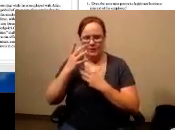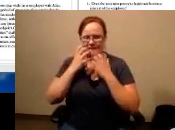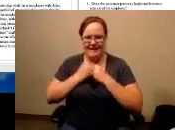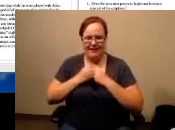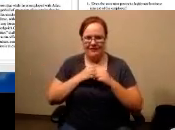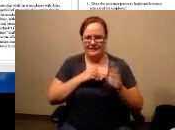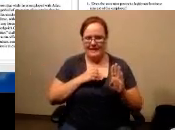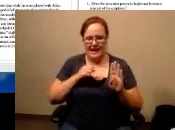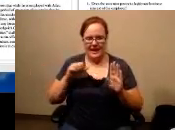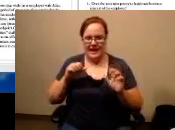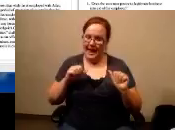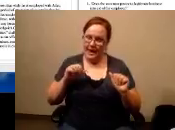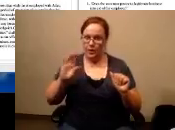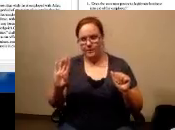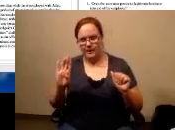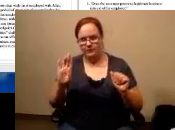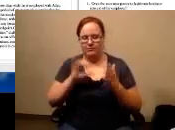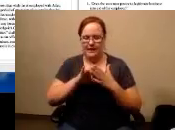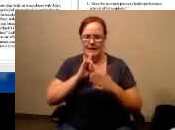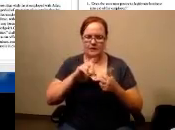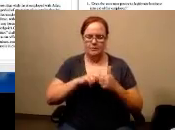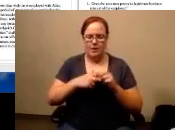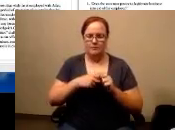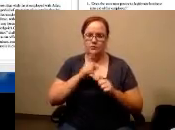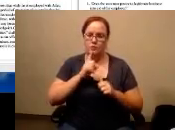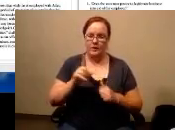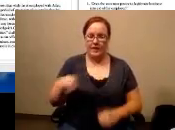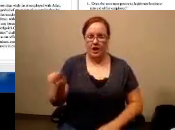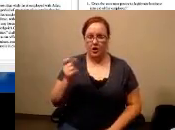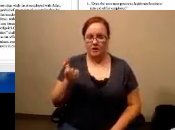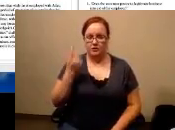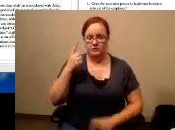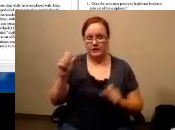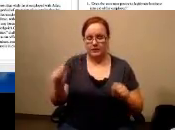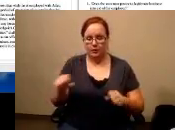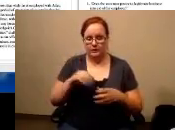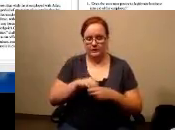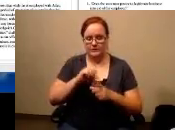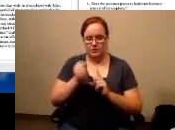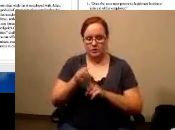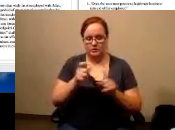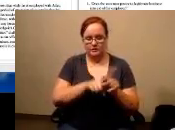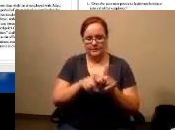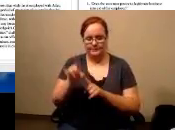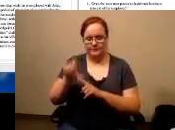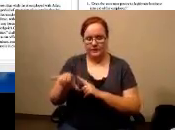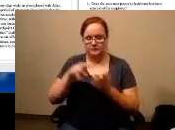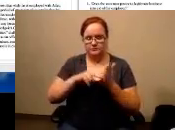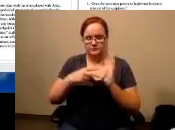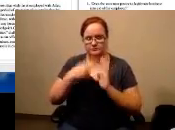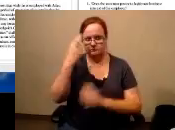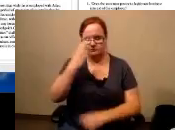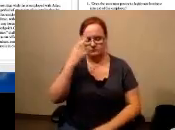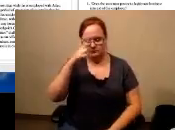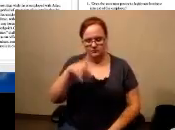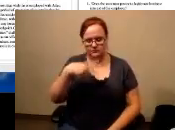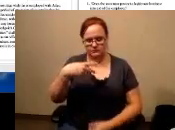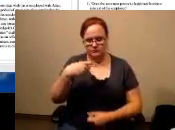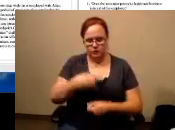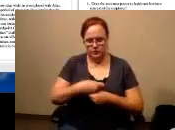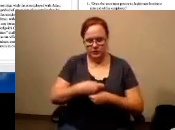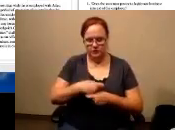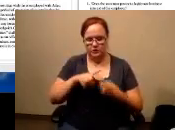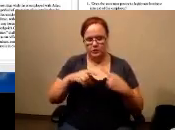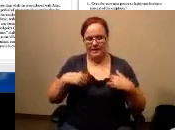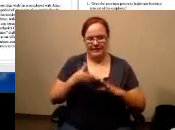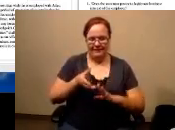a problem. So they're very understandable in situations like that. And the purpose of the 2 years is to give the